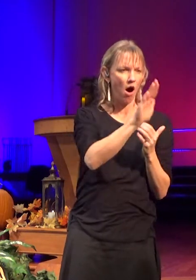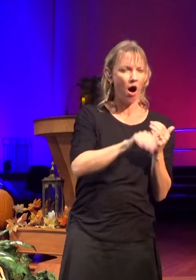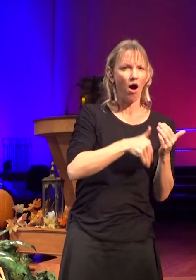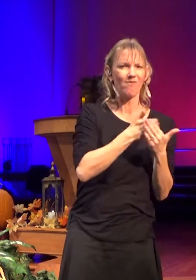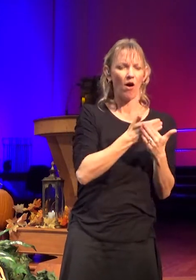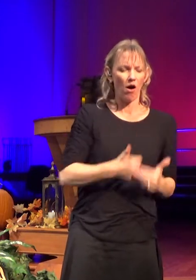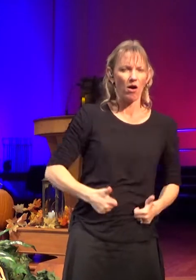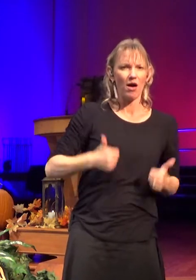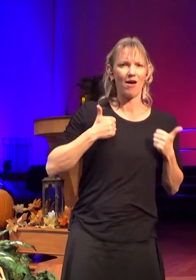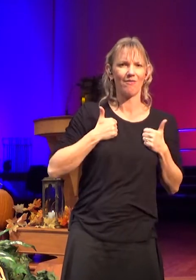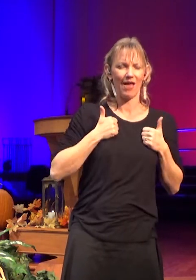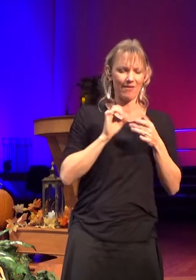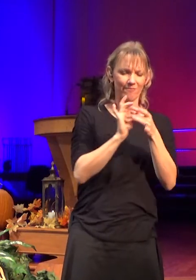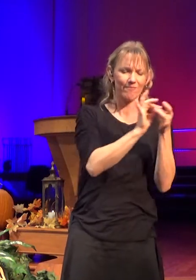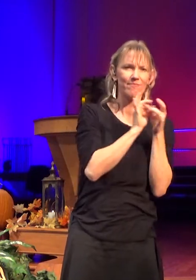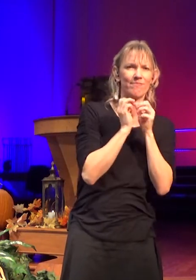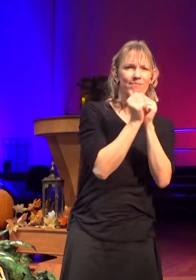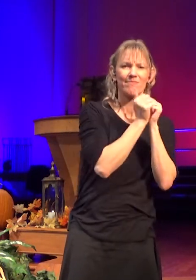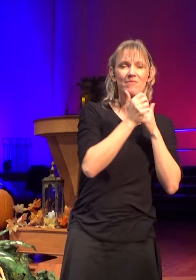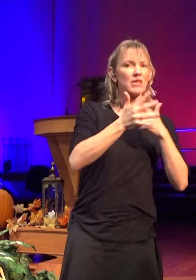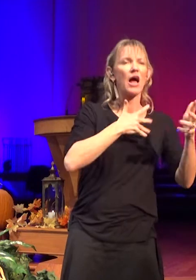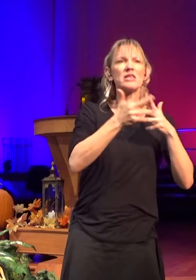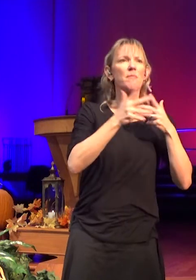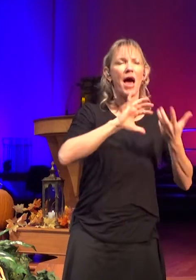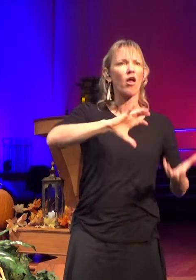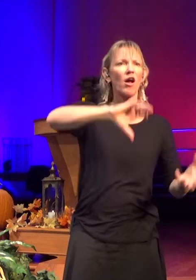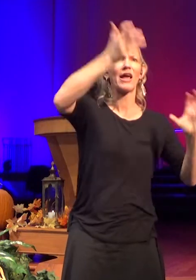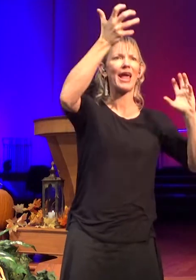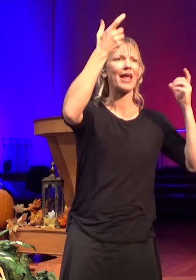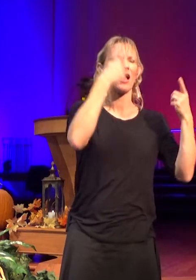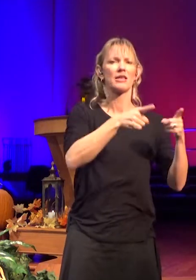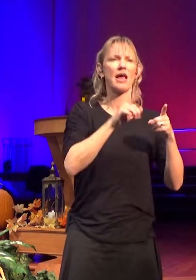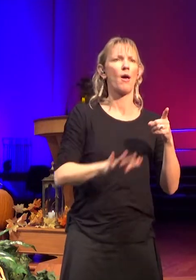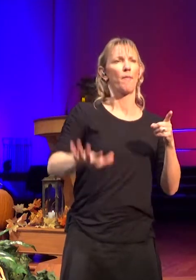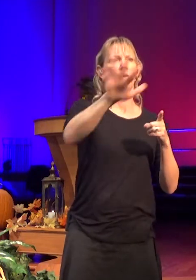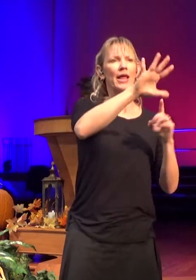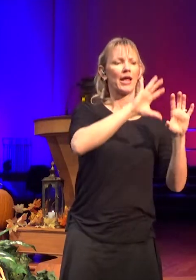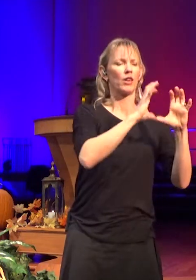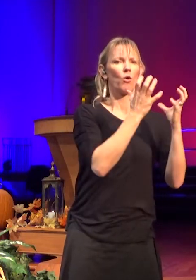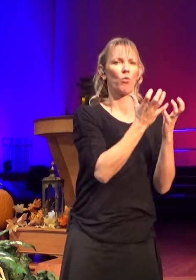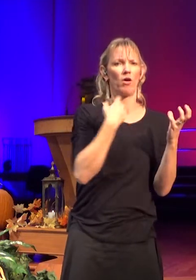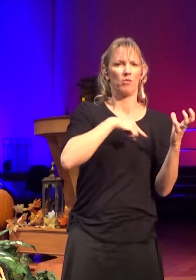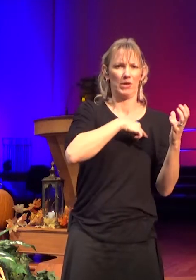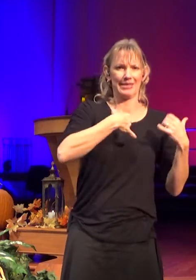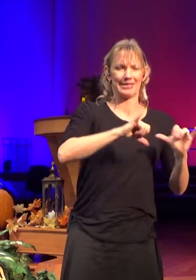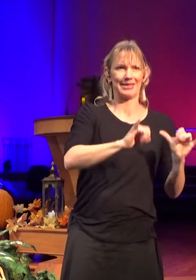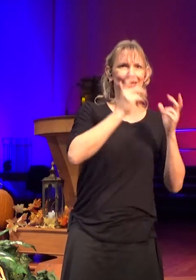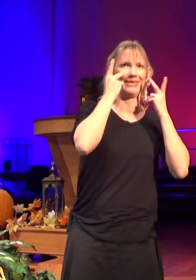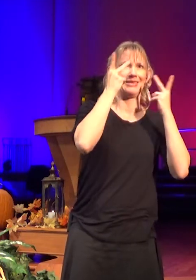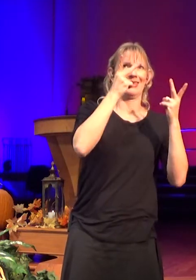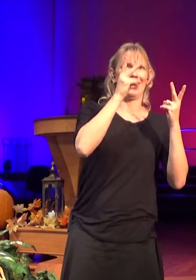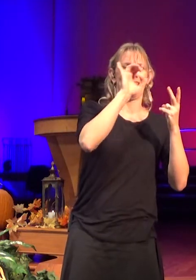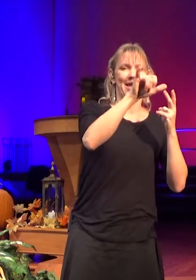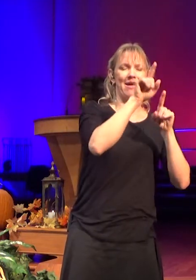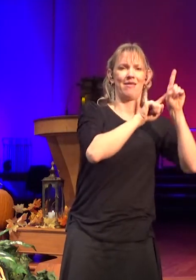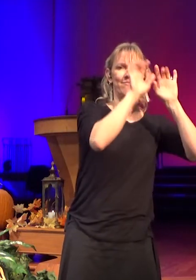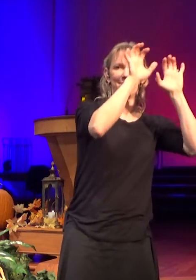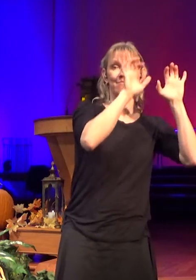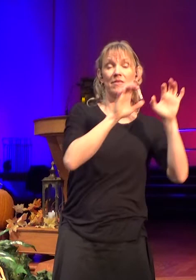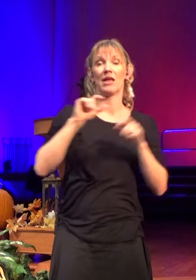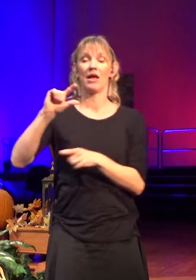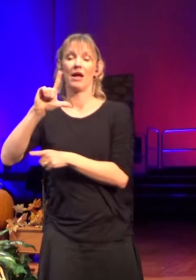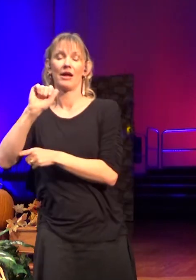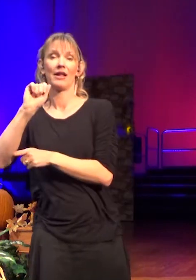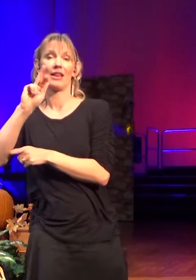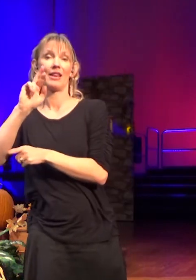the wholeness of all of life together, no matter what chaos may be taking place in the world. The